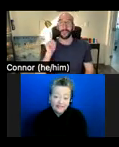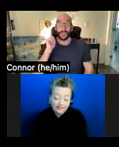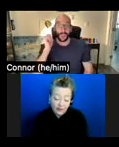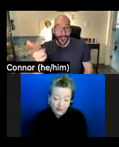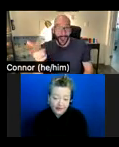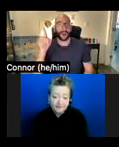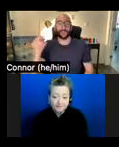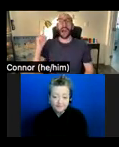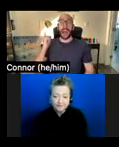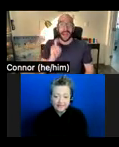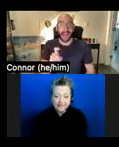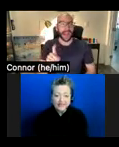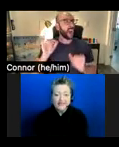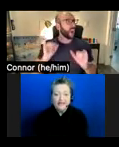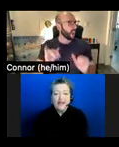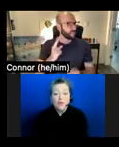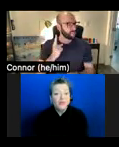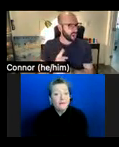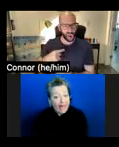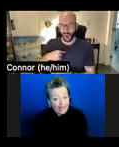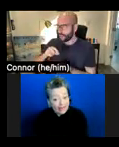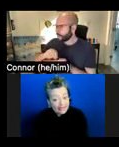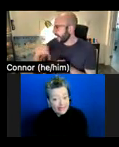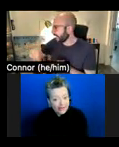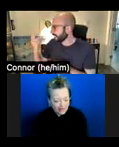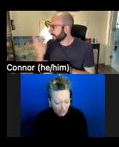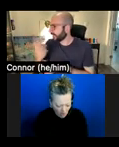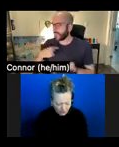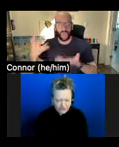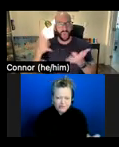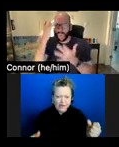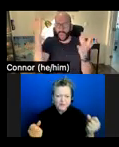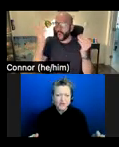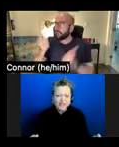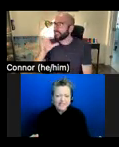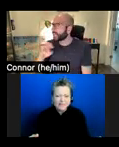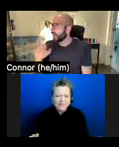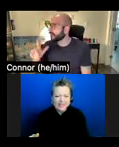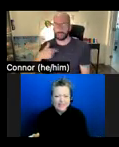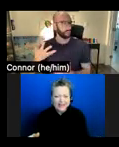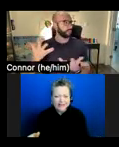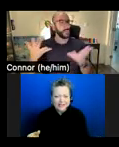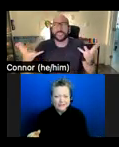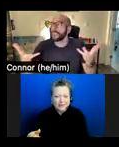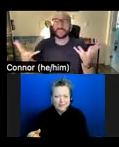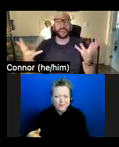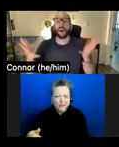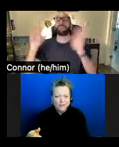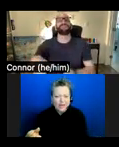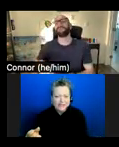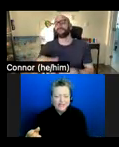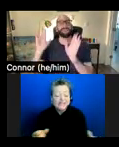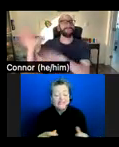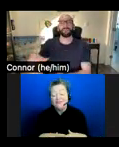and leave it for you there. And then when you come back to Slack, you're like, oh, shoot, I was working on something. Now I don't remember what